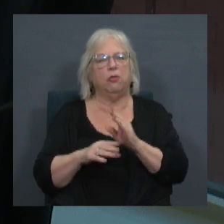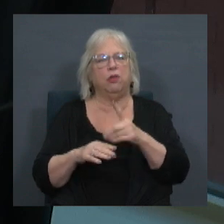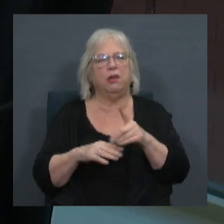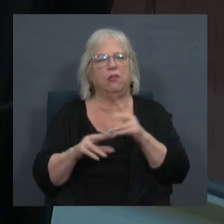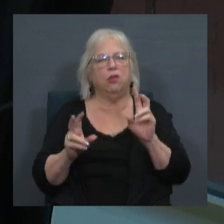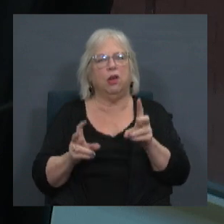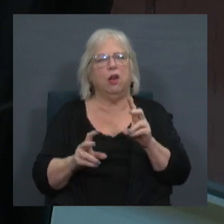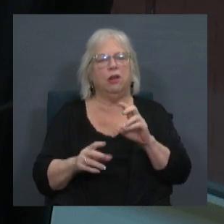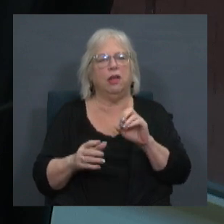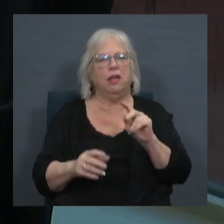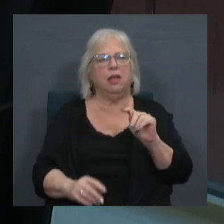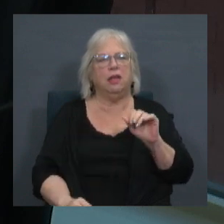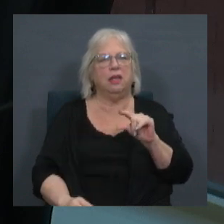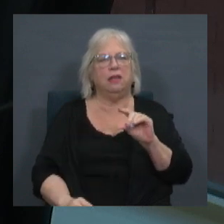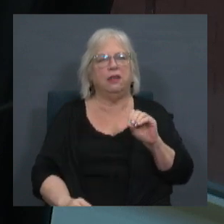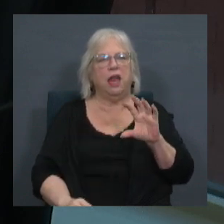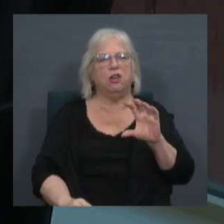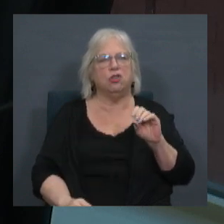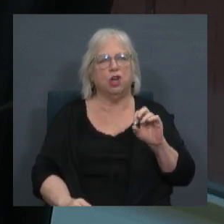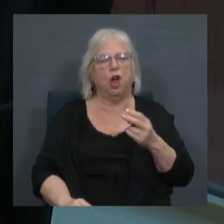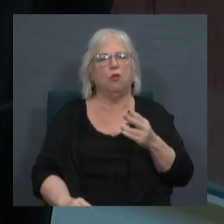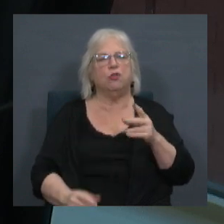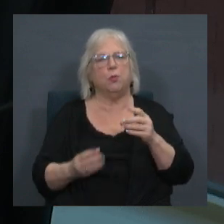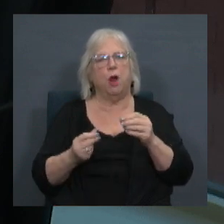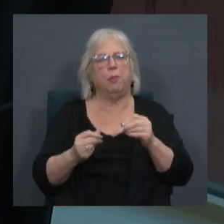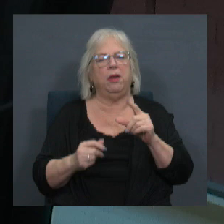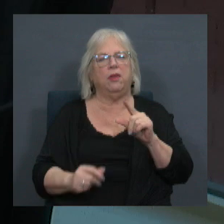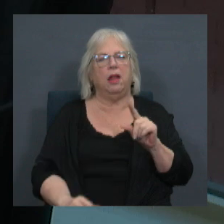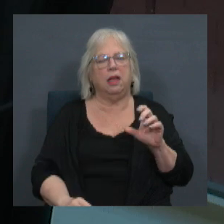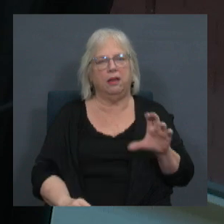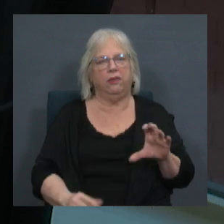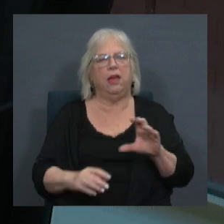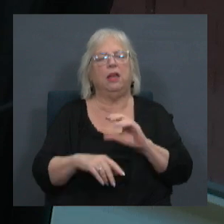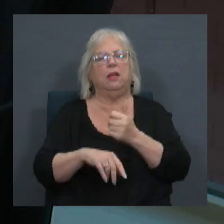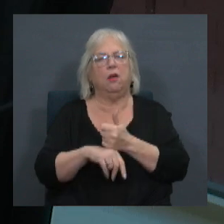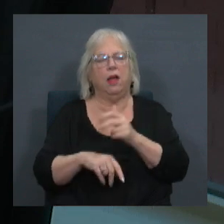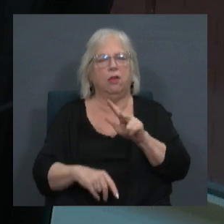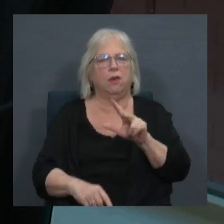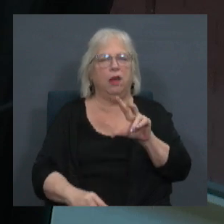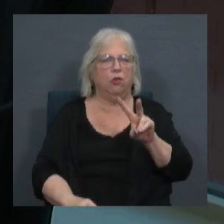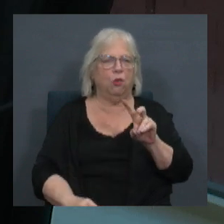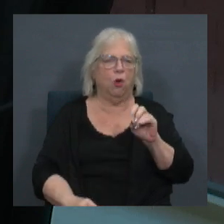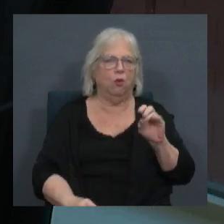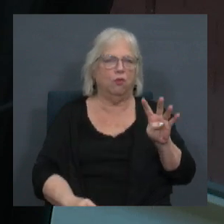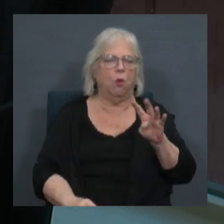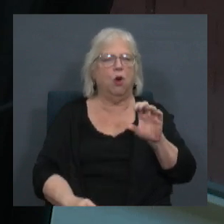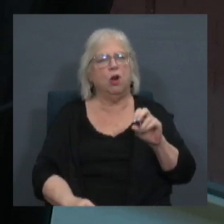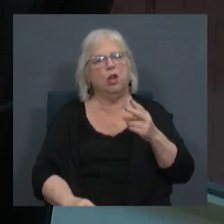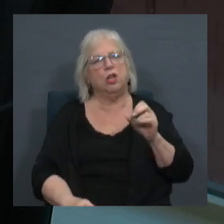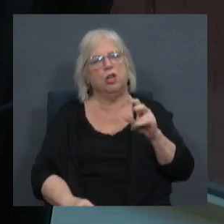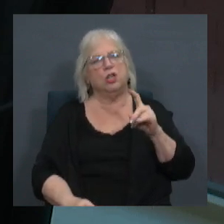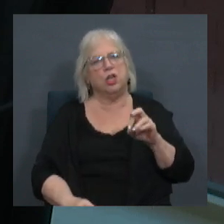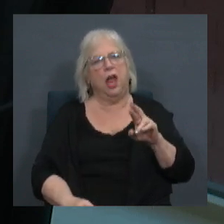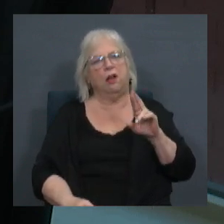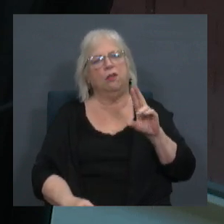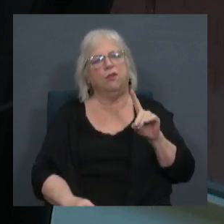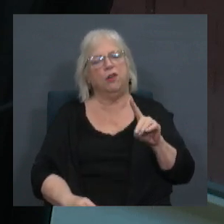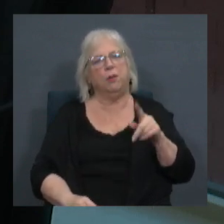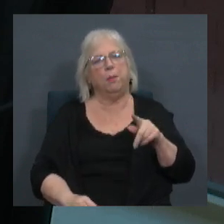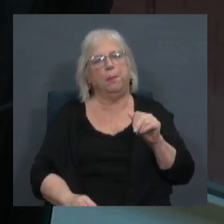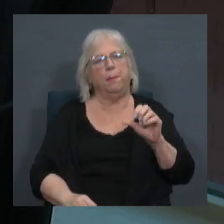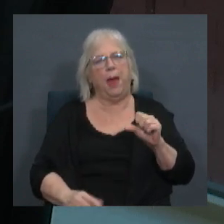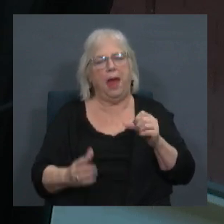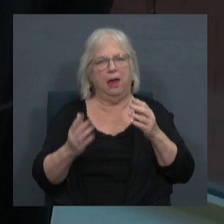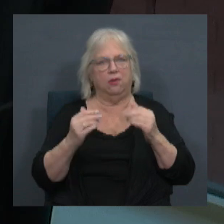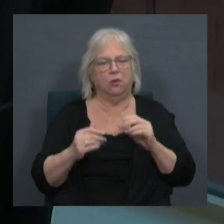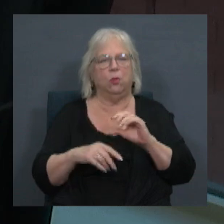titled Stagecoach Properties LLC OCD located at 3204 Shackelford Pass. An ordinance to approve a planned zoning